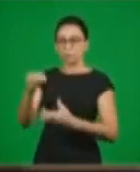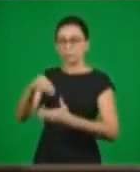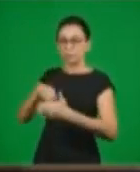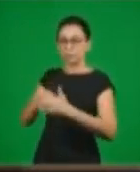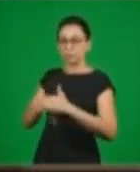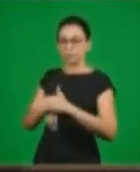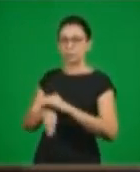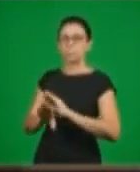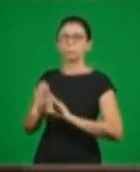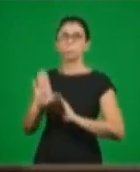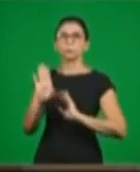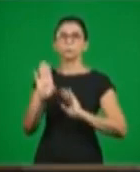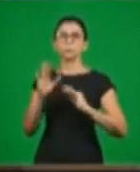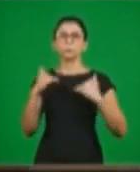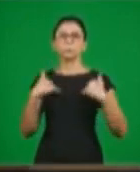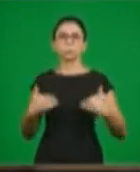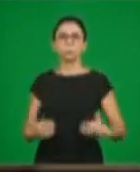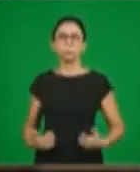Jesus